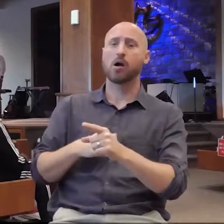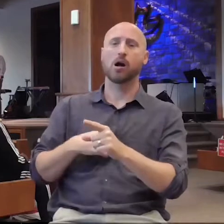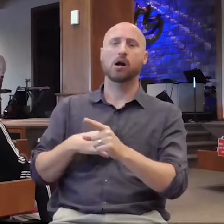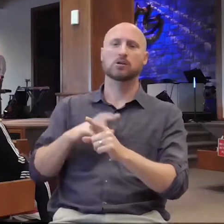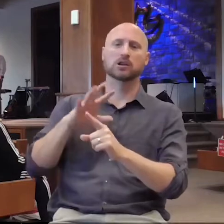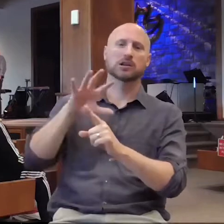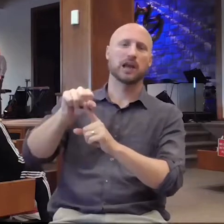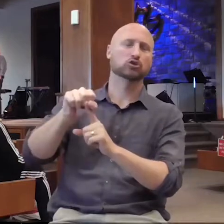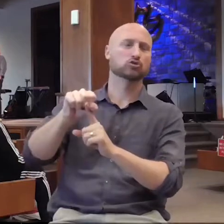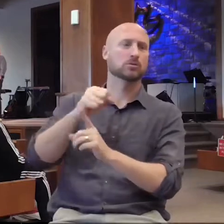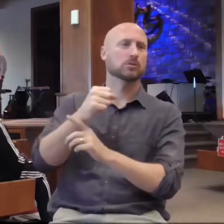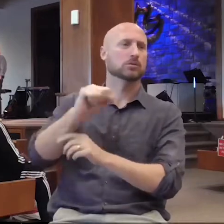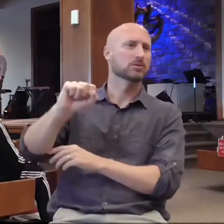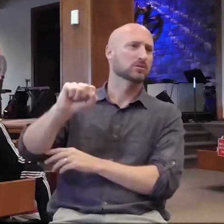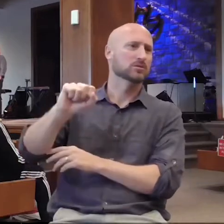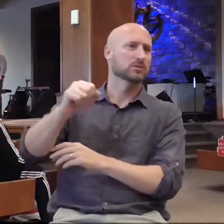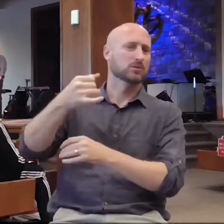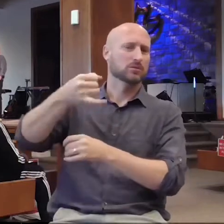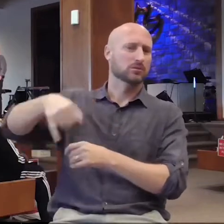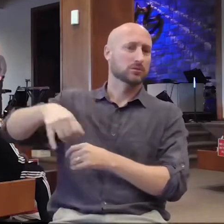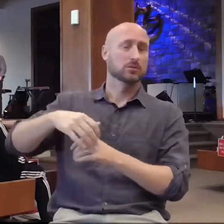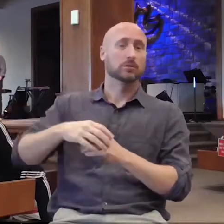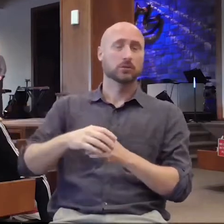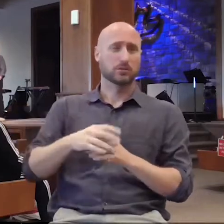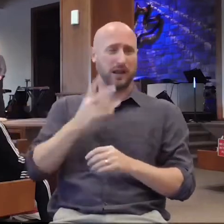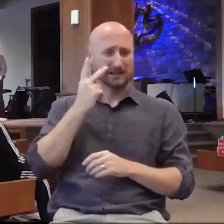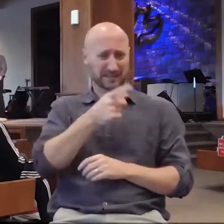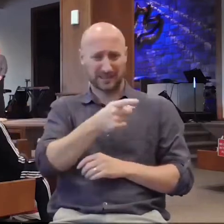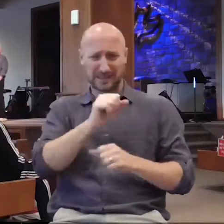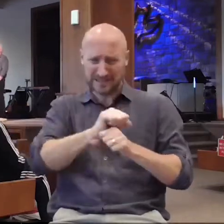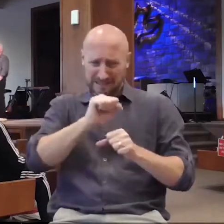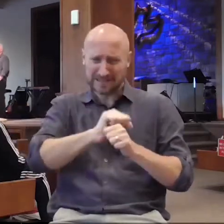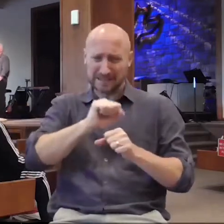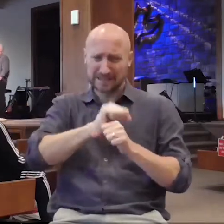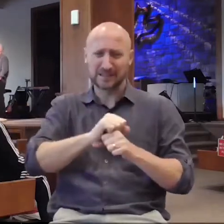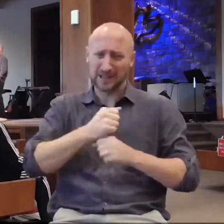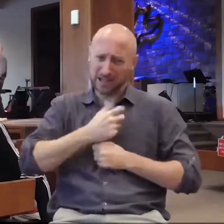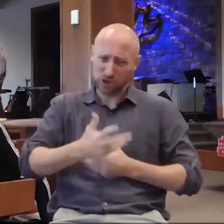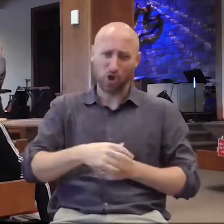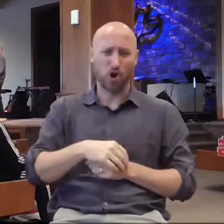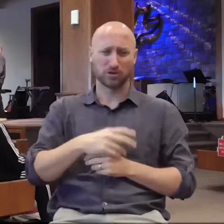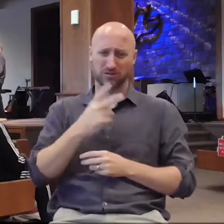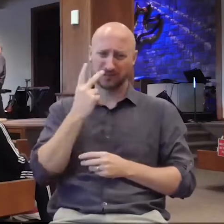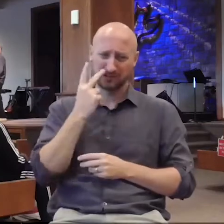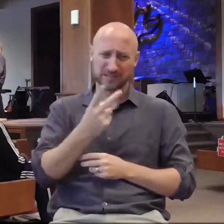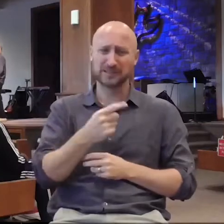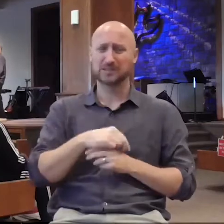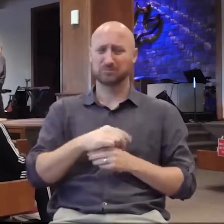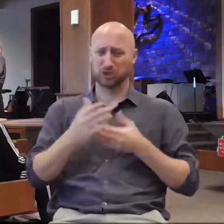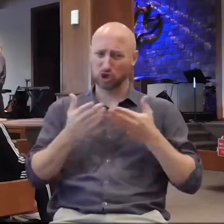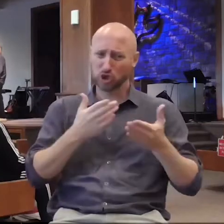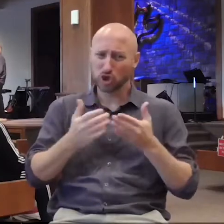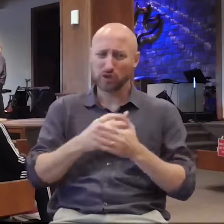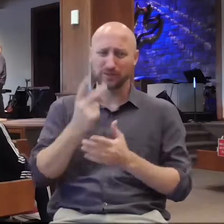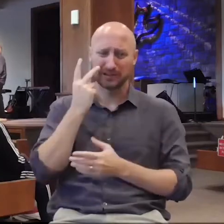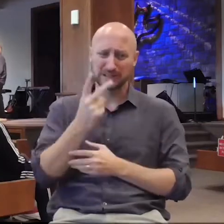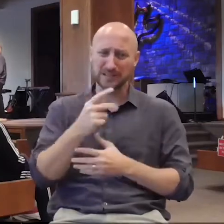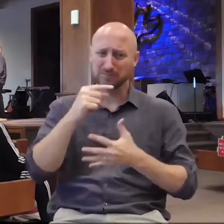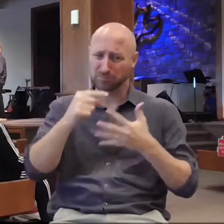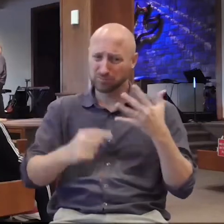see that you've labored to the point of exhaustion and you continue to do that. And you do these things for my name's